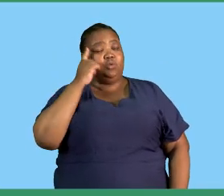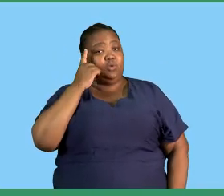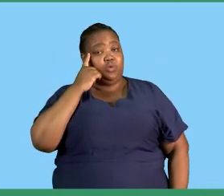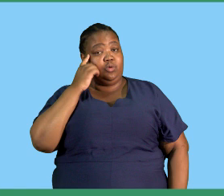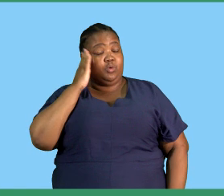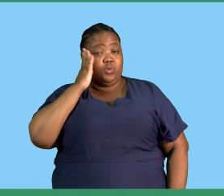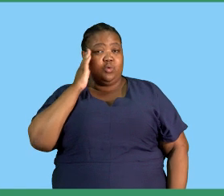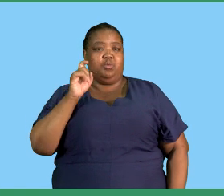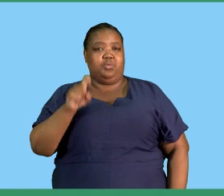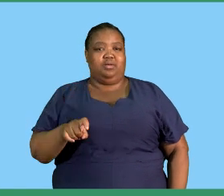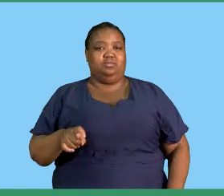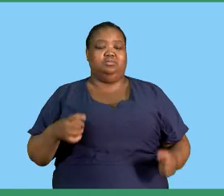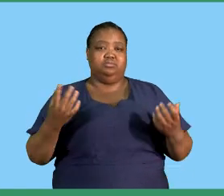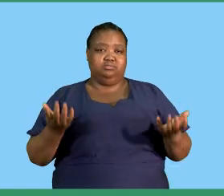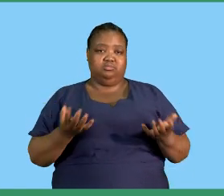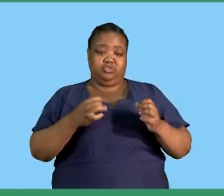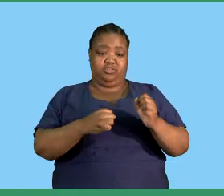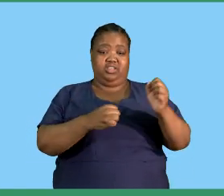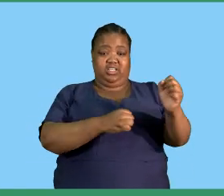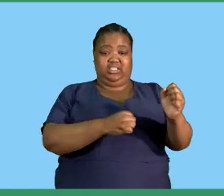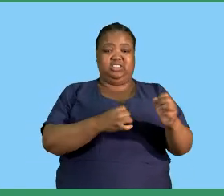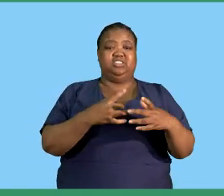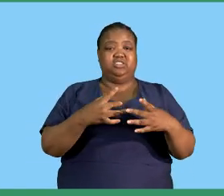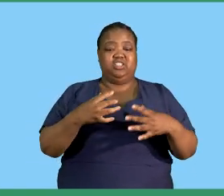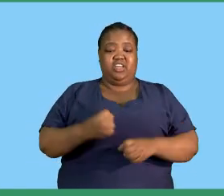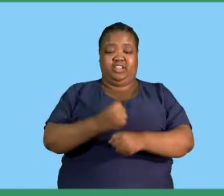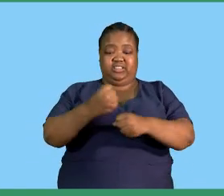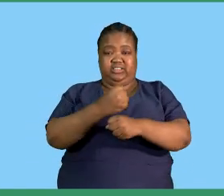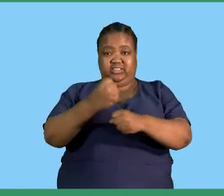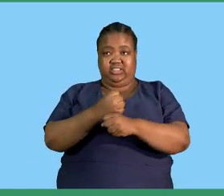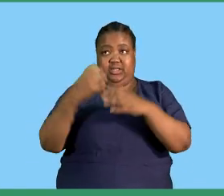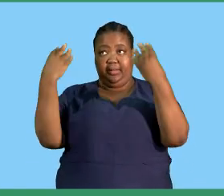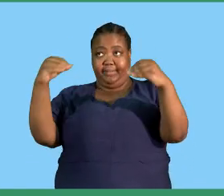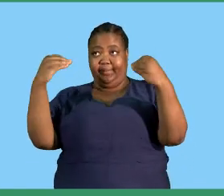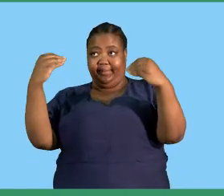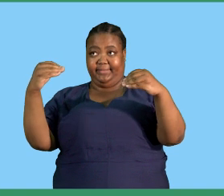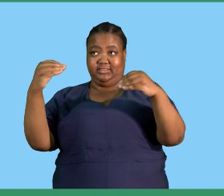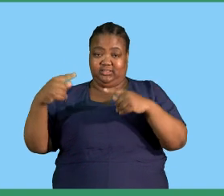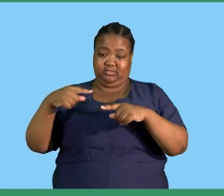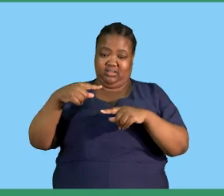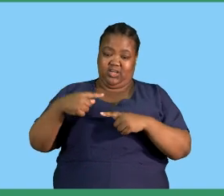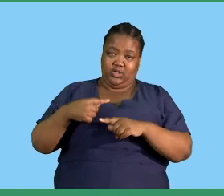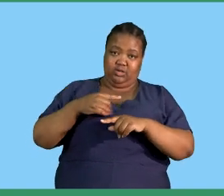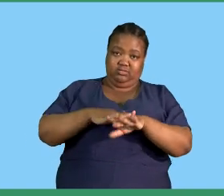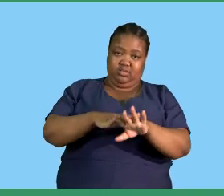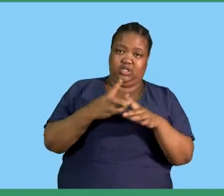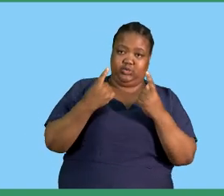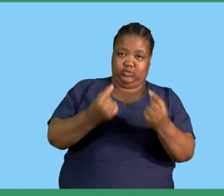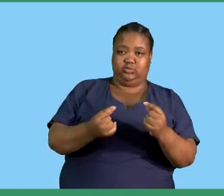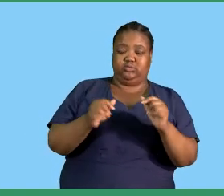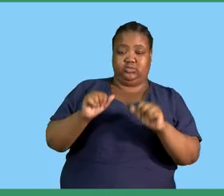a purposeful course of action that businesses follows to achieve its purpose